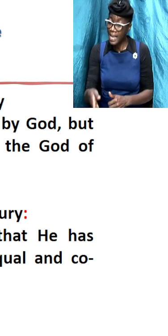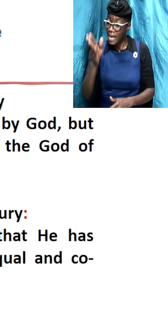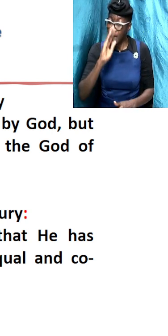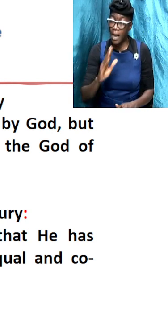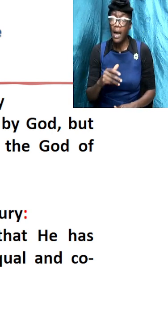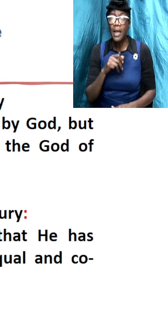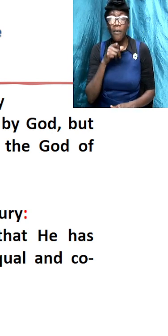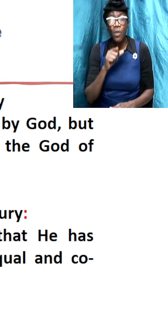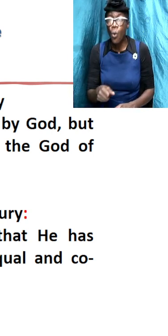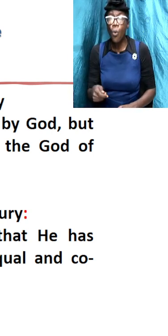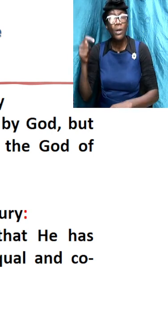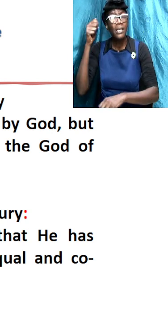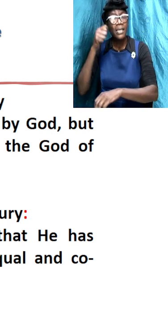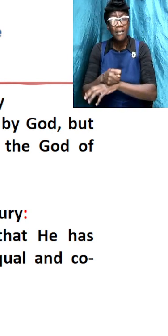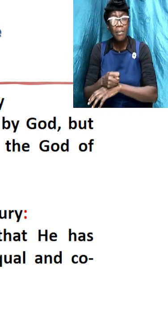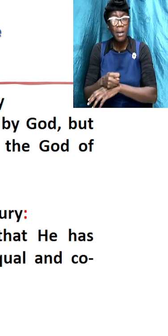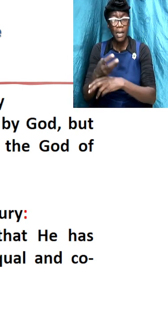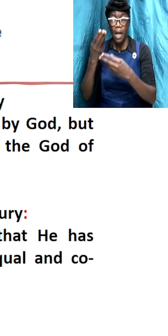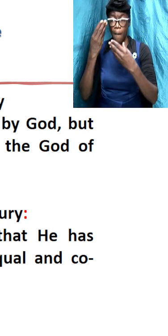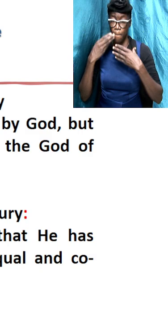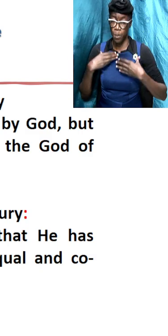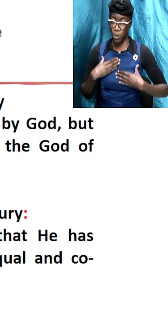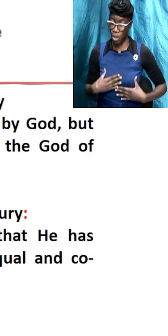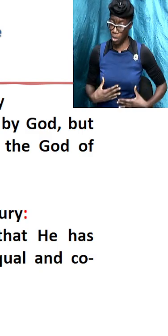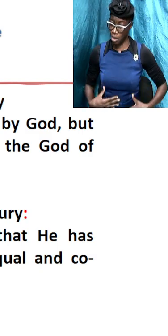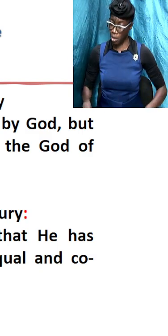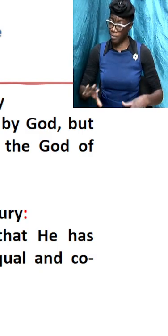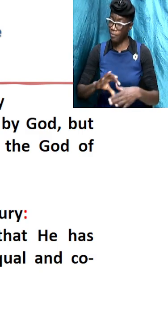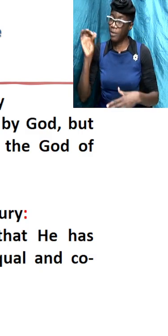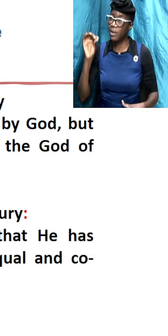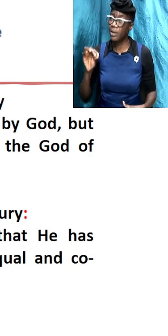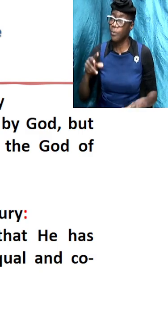that enrobed himself in flesh, that he can reveal